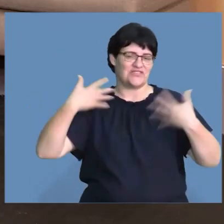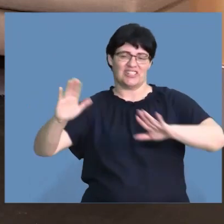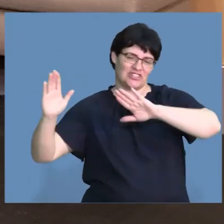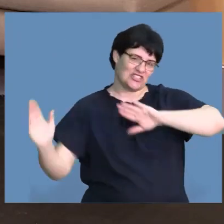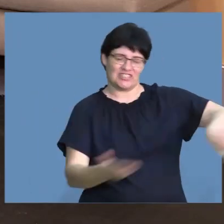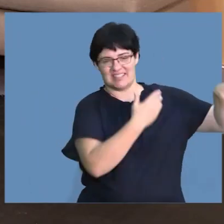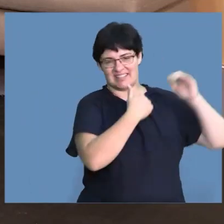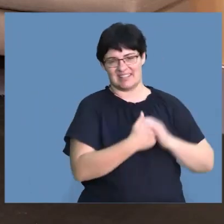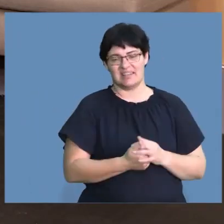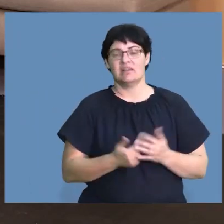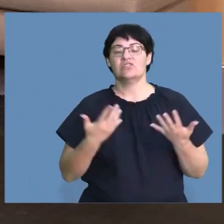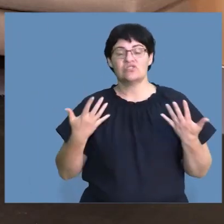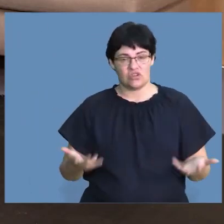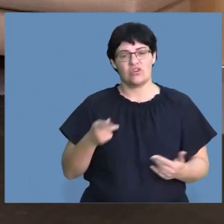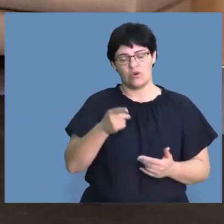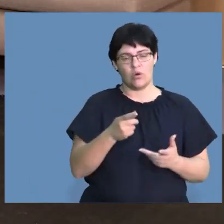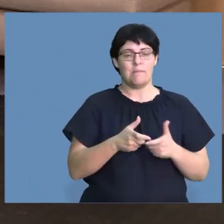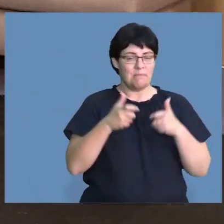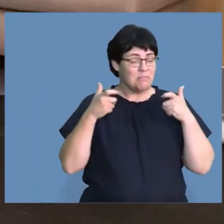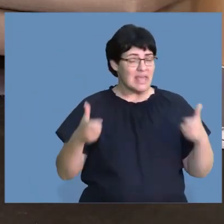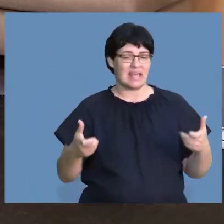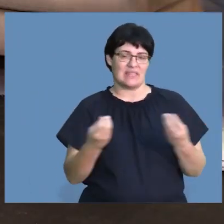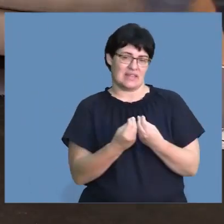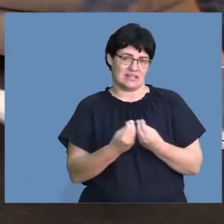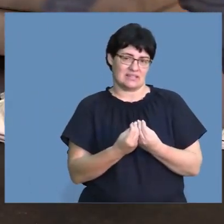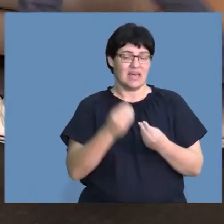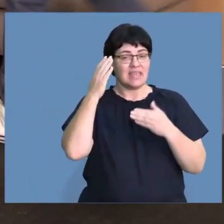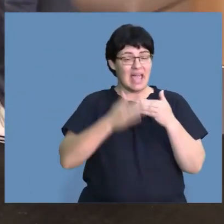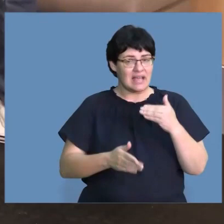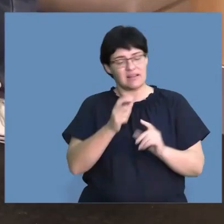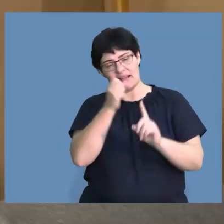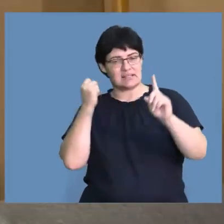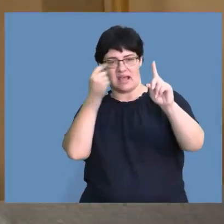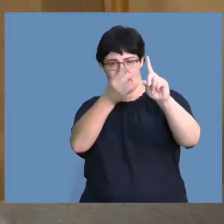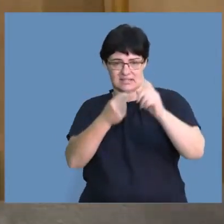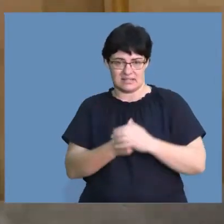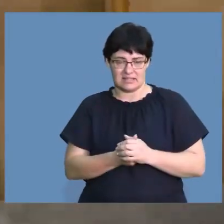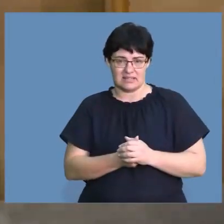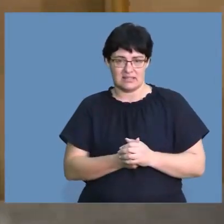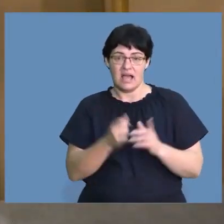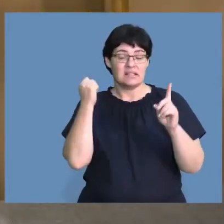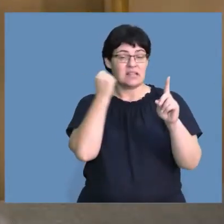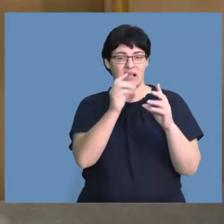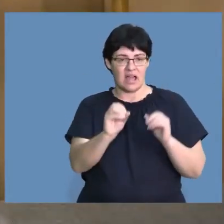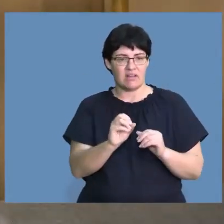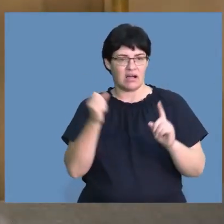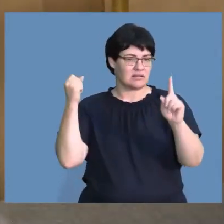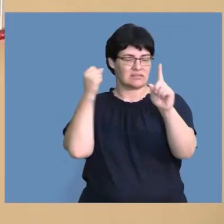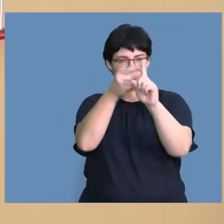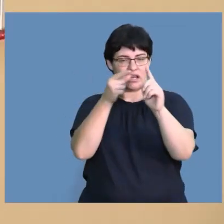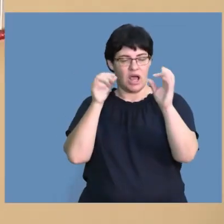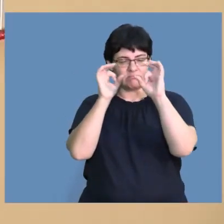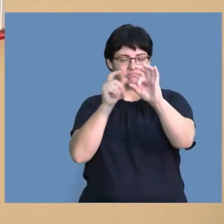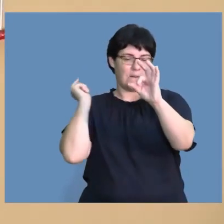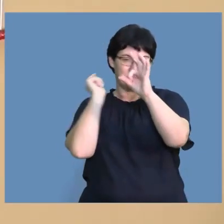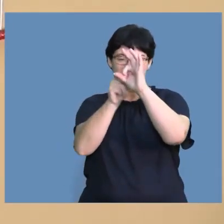Paul blocks it out in red over there. So that's one of the biggest things at the end. That's the target. I see you've got a target in the middle there. It's like a